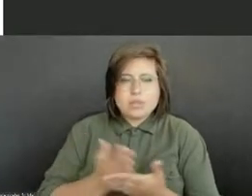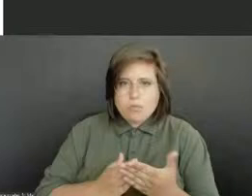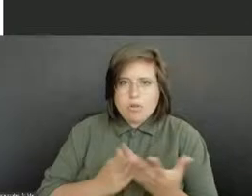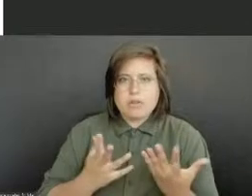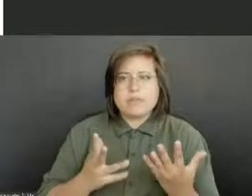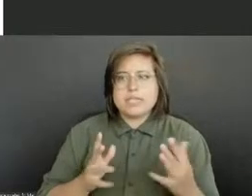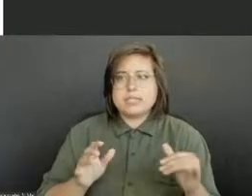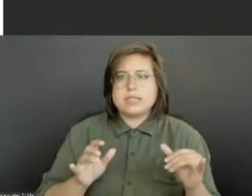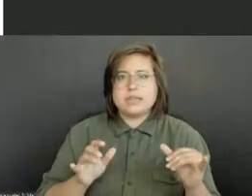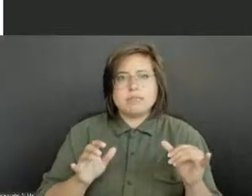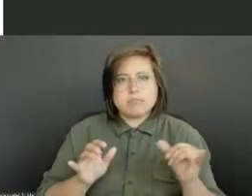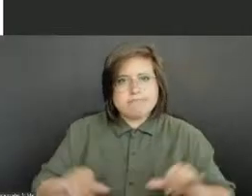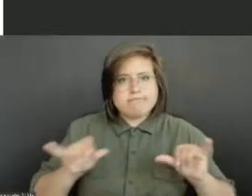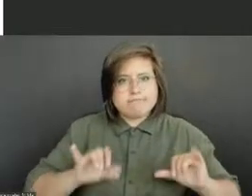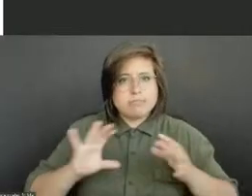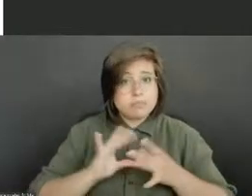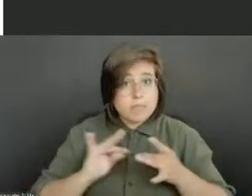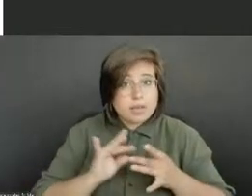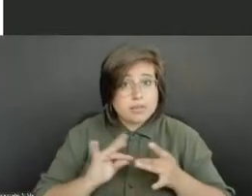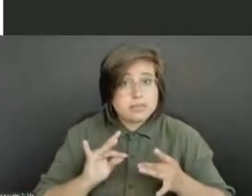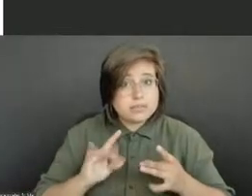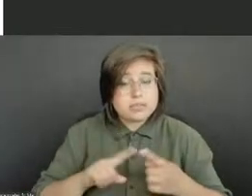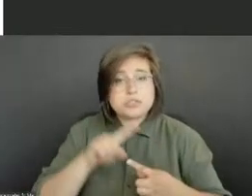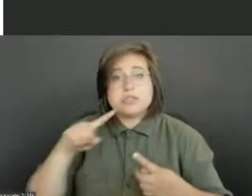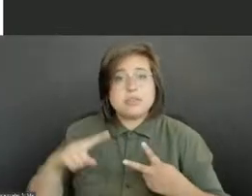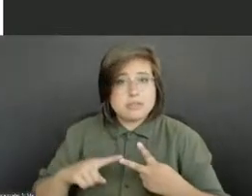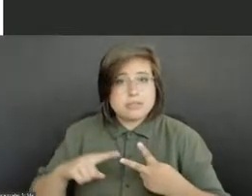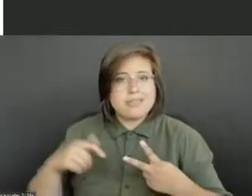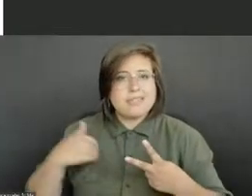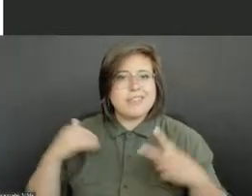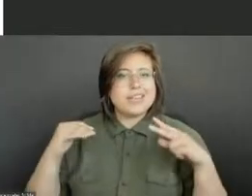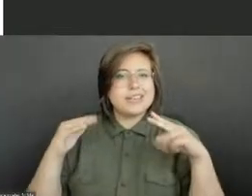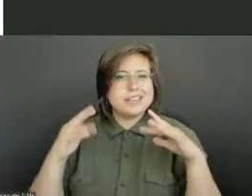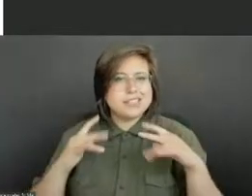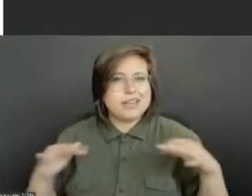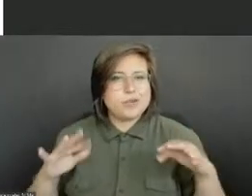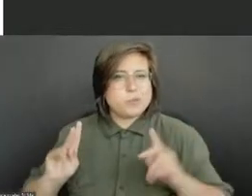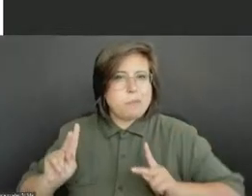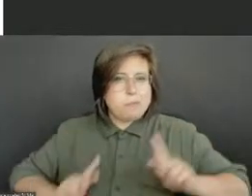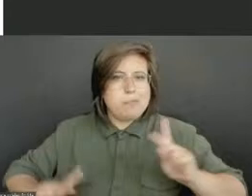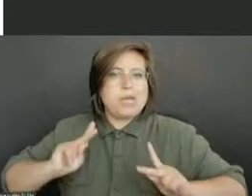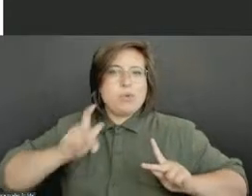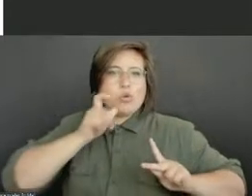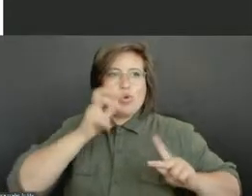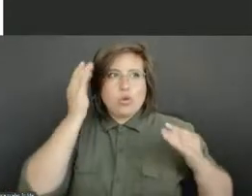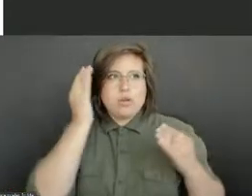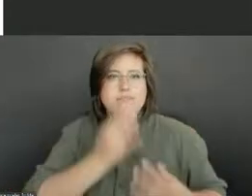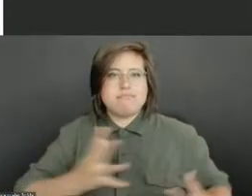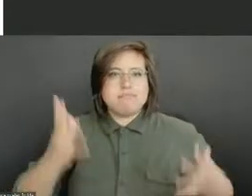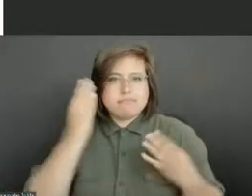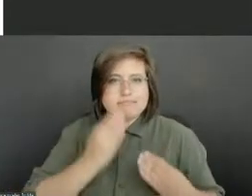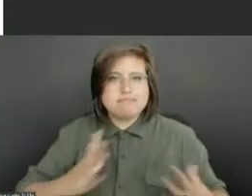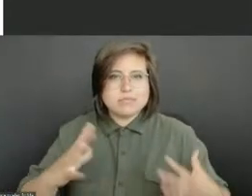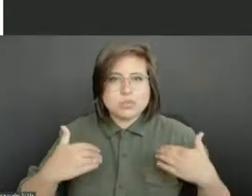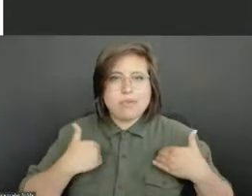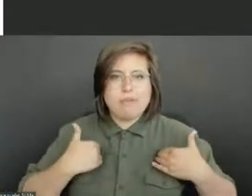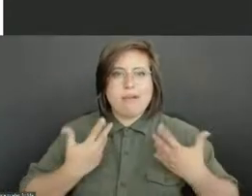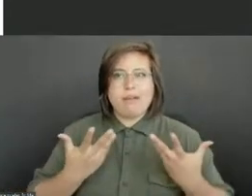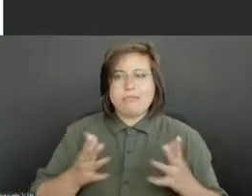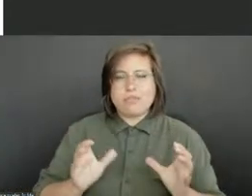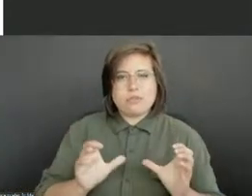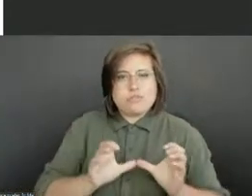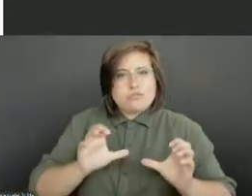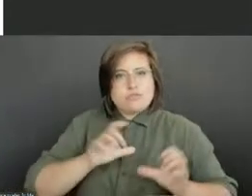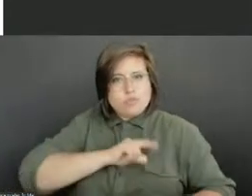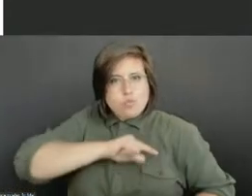message, and then part of it is having diverse messengers who can deliver that message with credibility to different